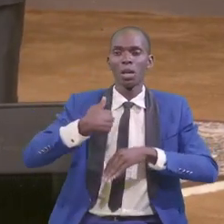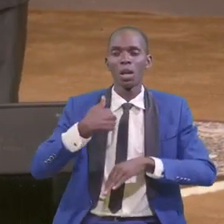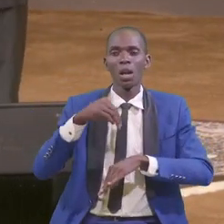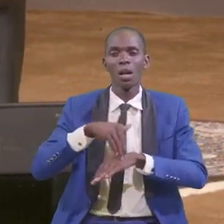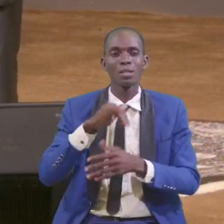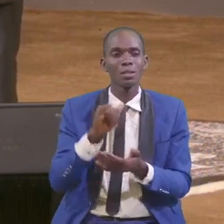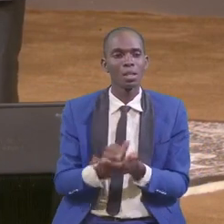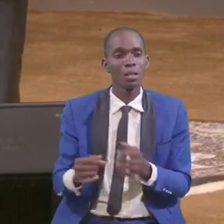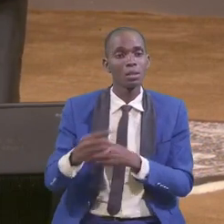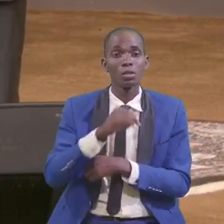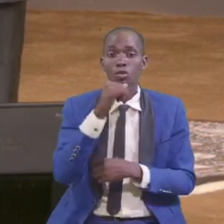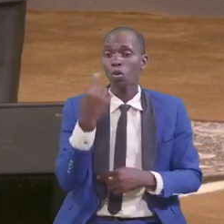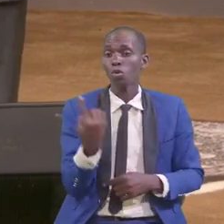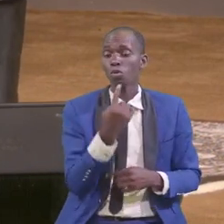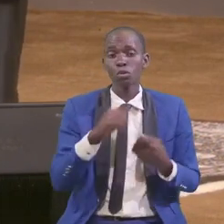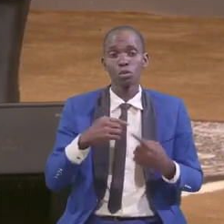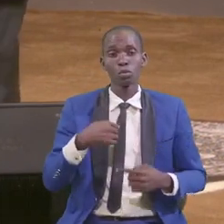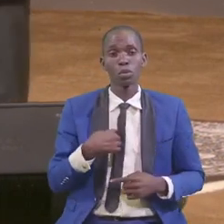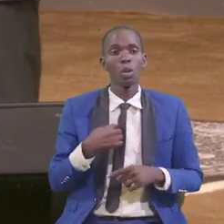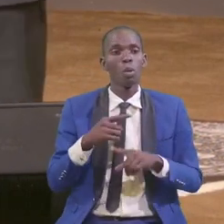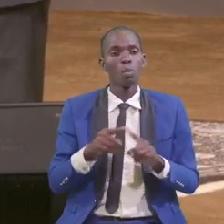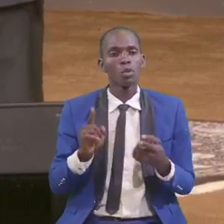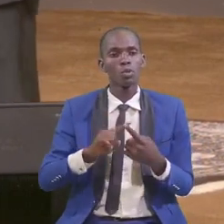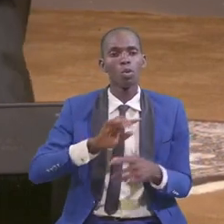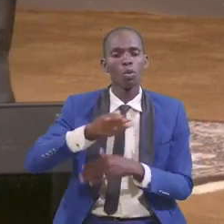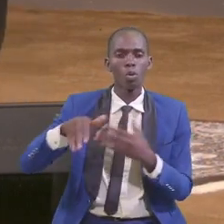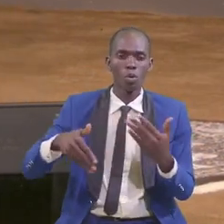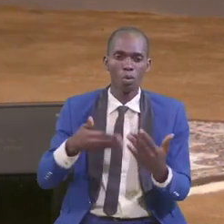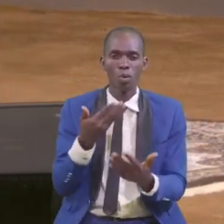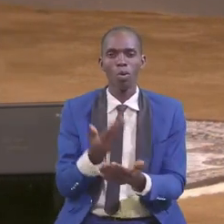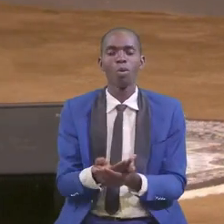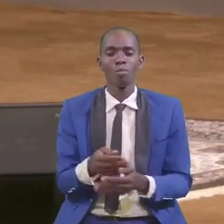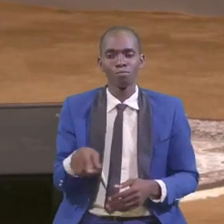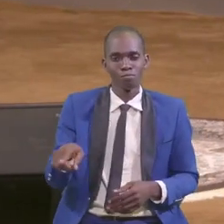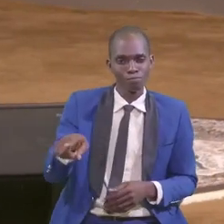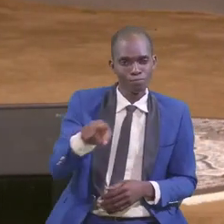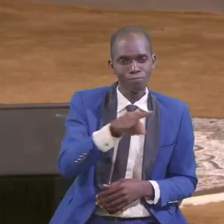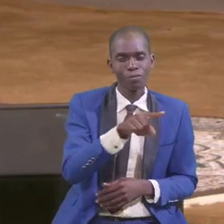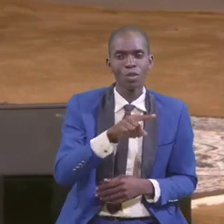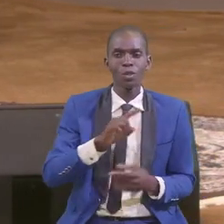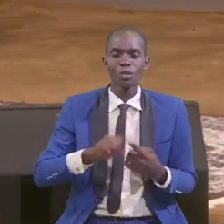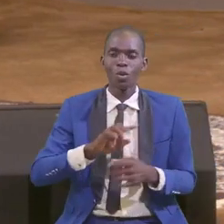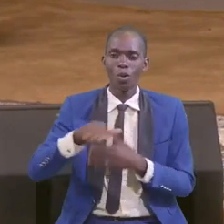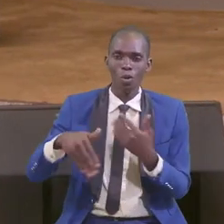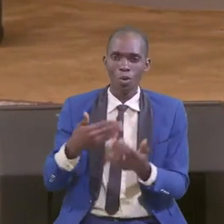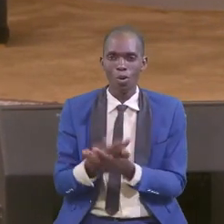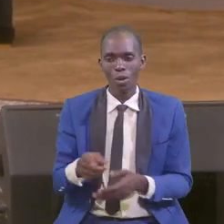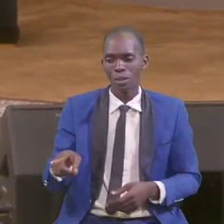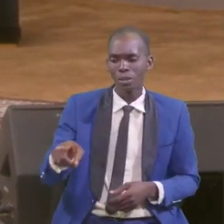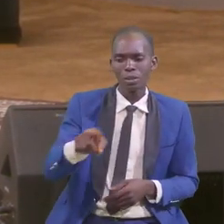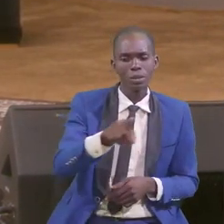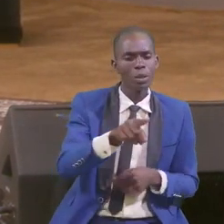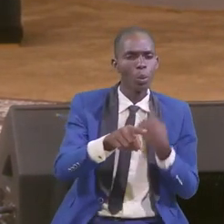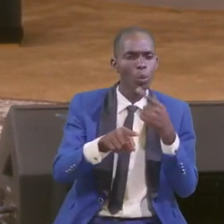to me only, but unto all them. Unto all them. Are they